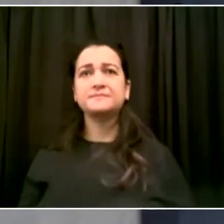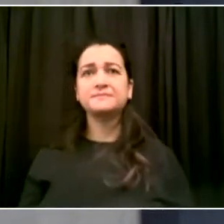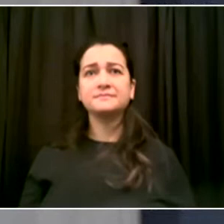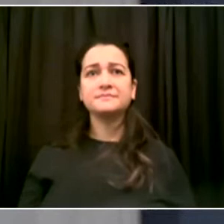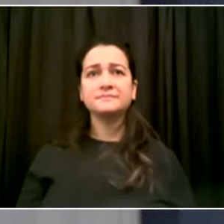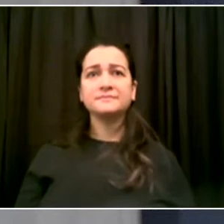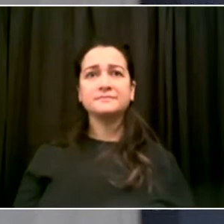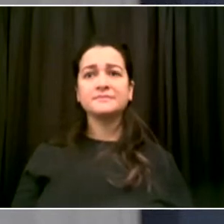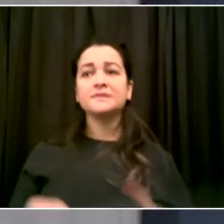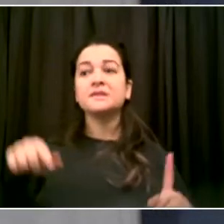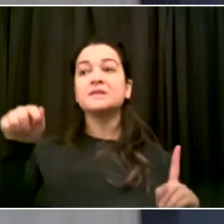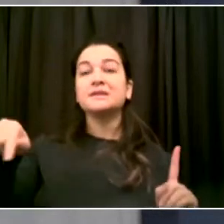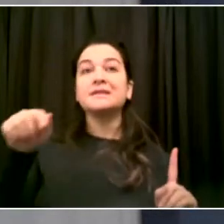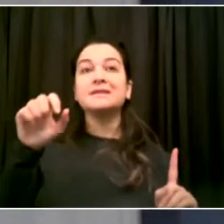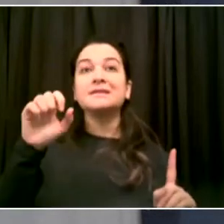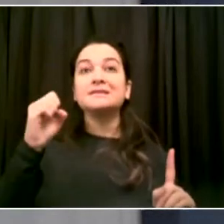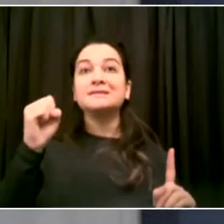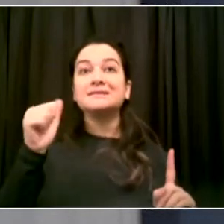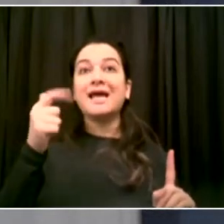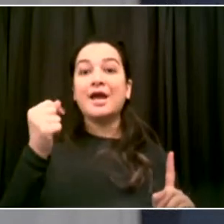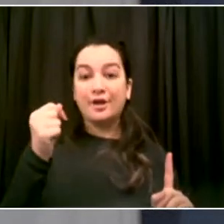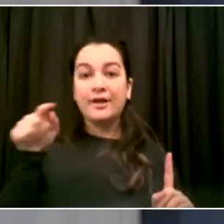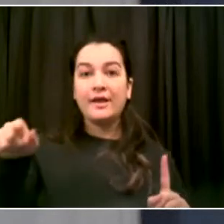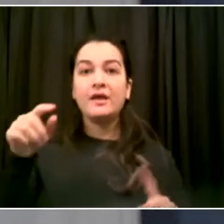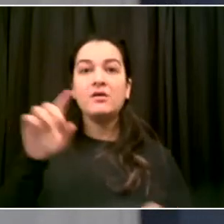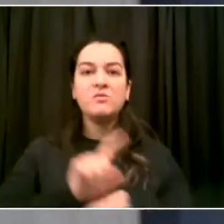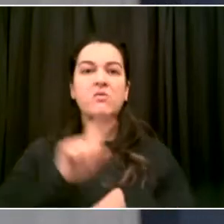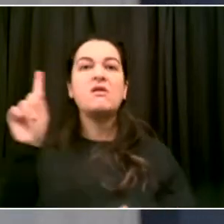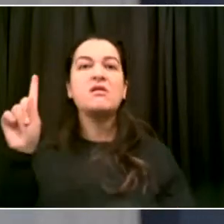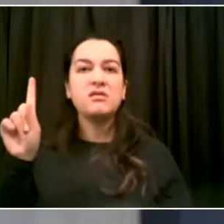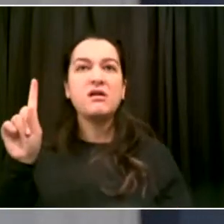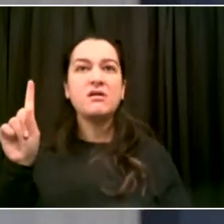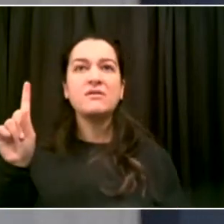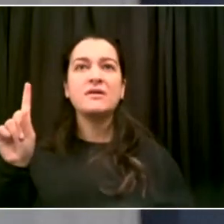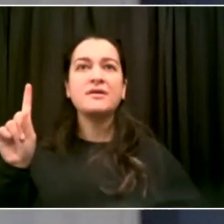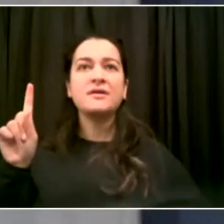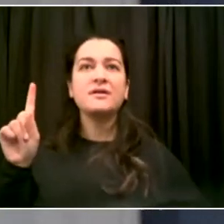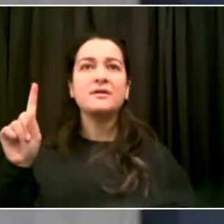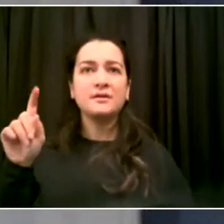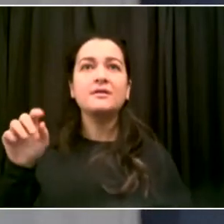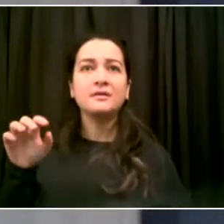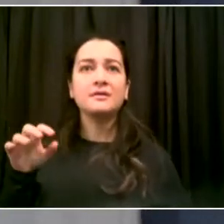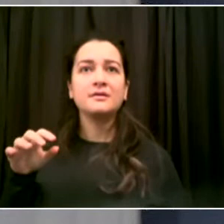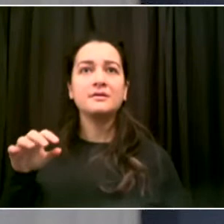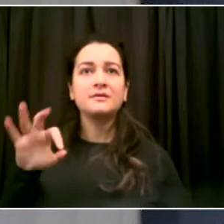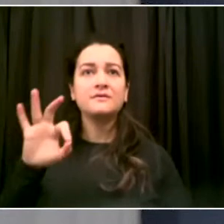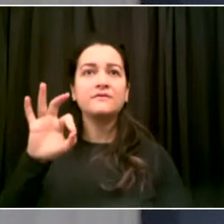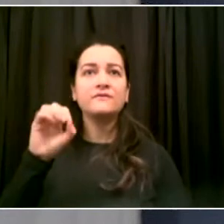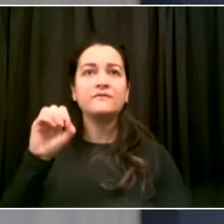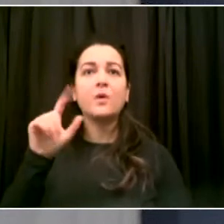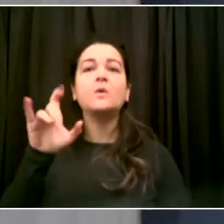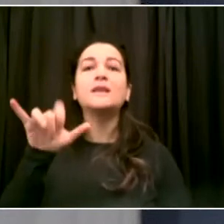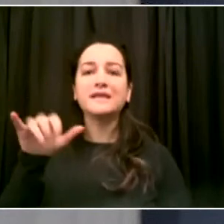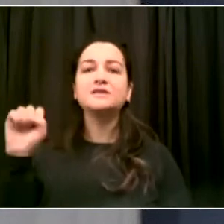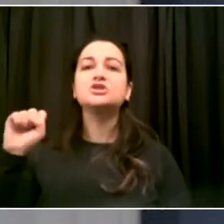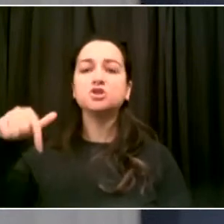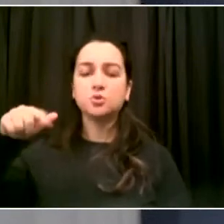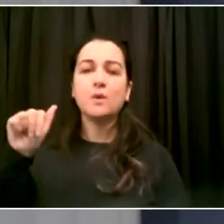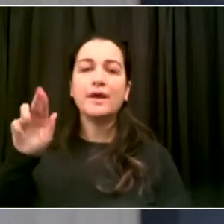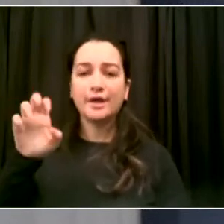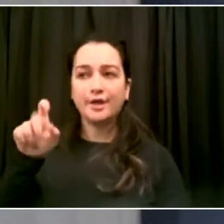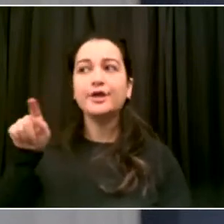need to continue investing in safety measures for our communities by working with neighborhood anchors, like many of our member